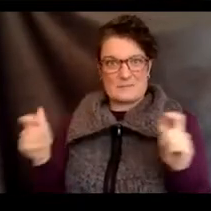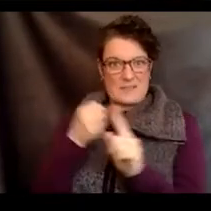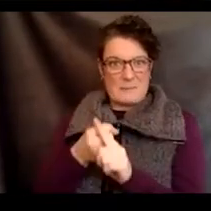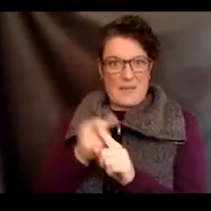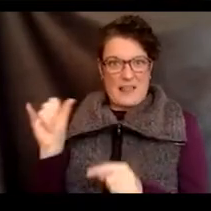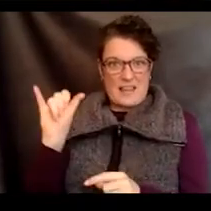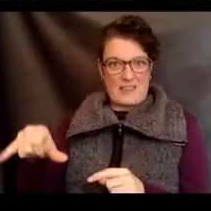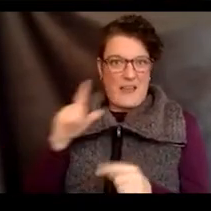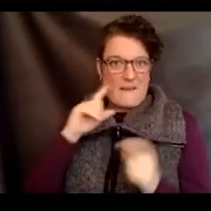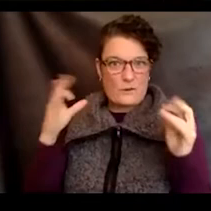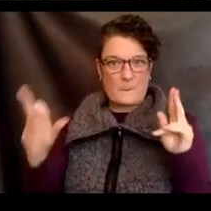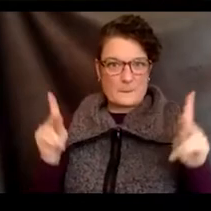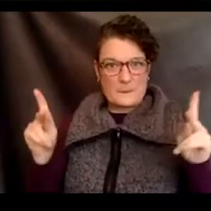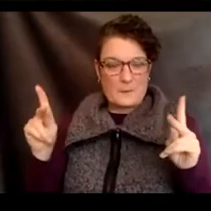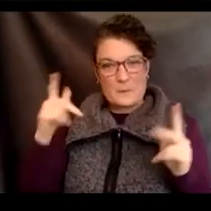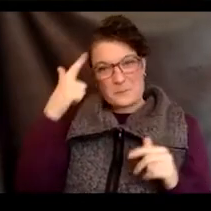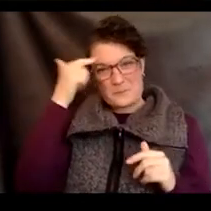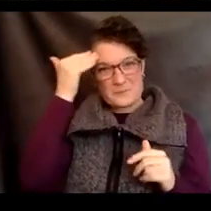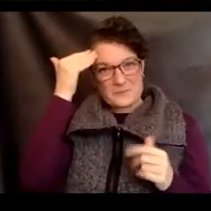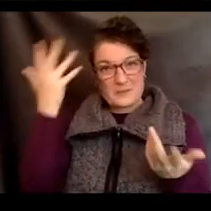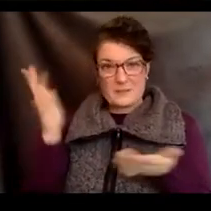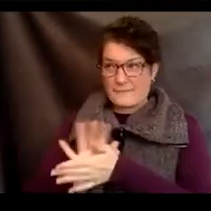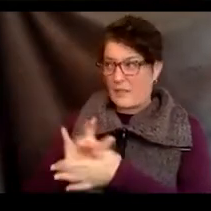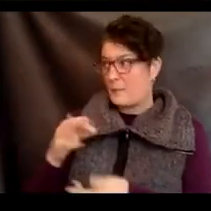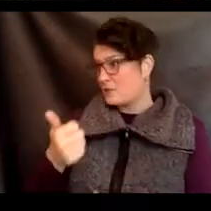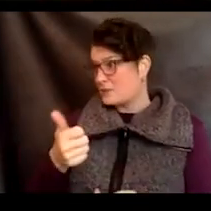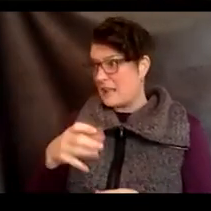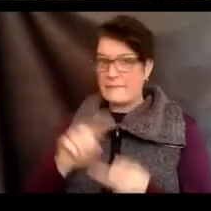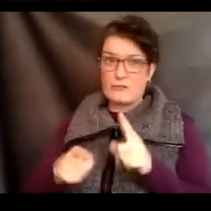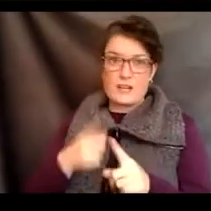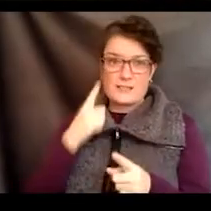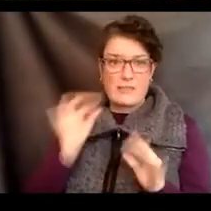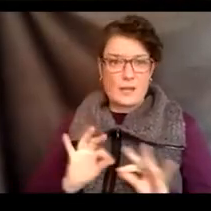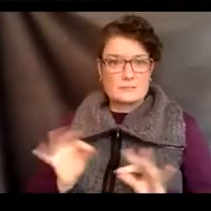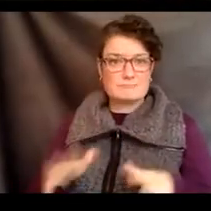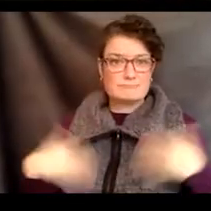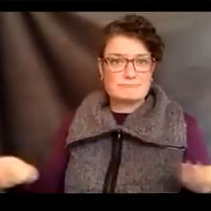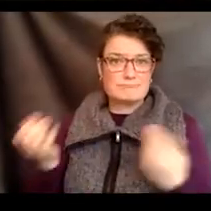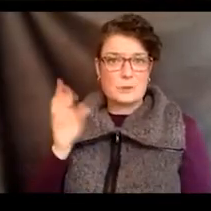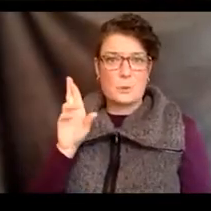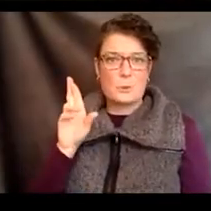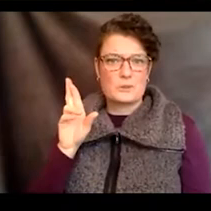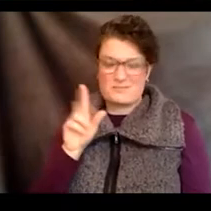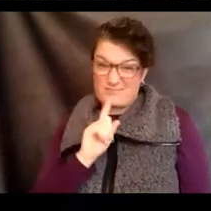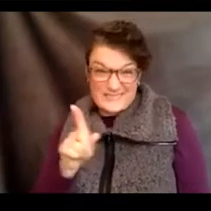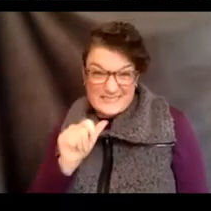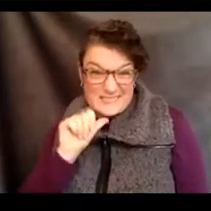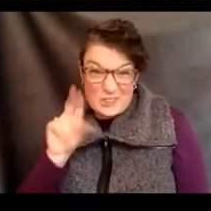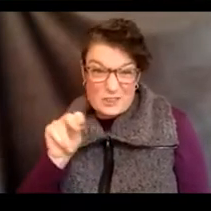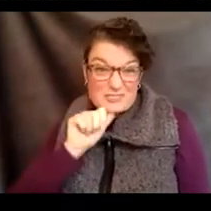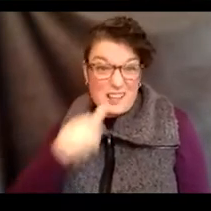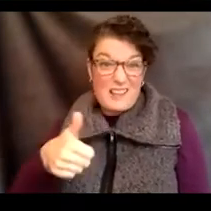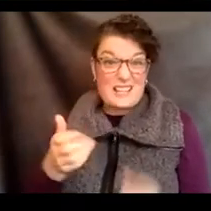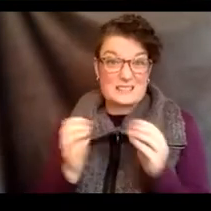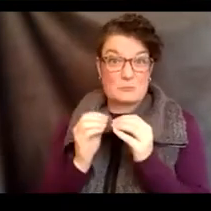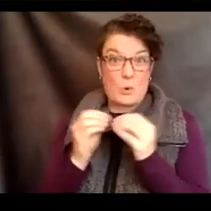people, because when it's just, you know, a film of you and your friends, it's very easy to see it as just that, whereas it's really not just that, and it's more than that for a lot of